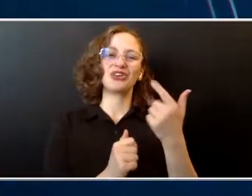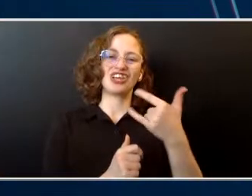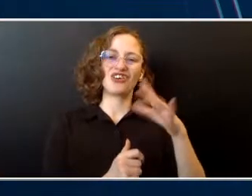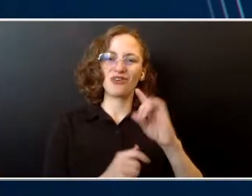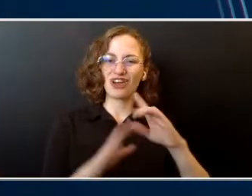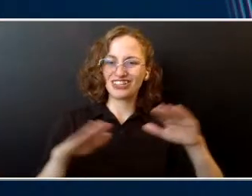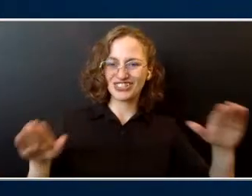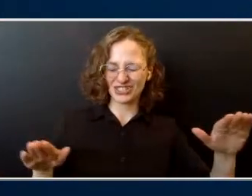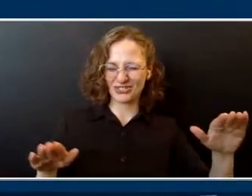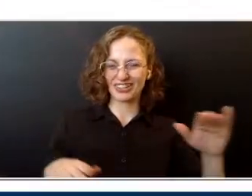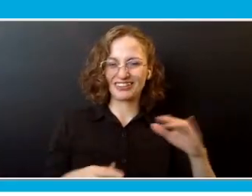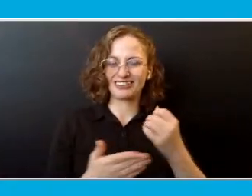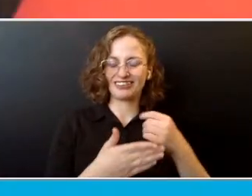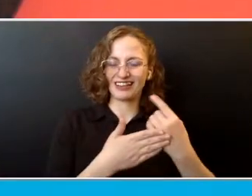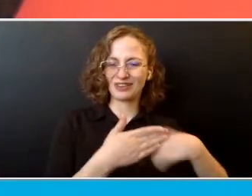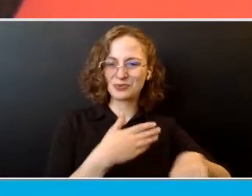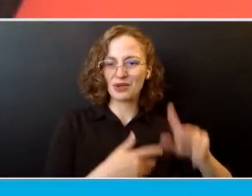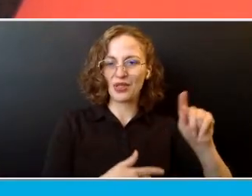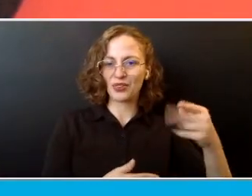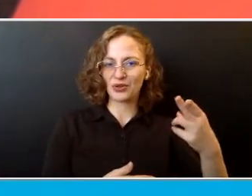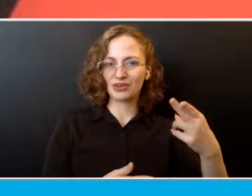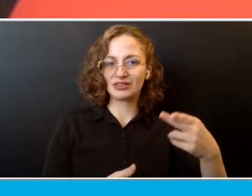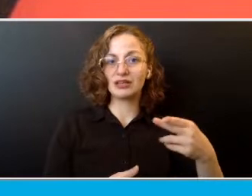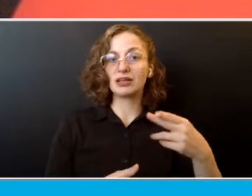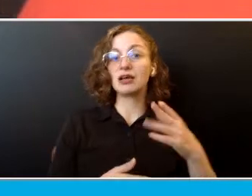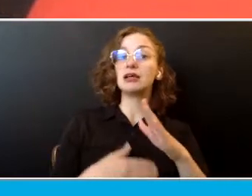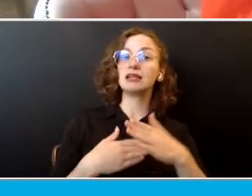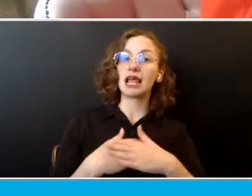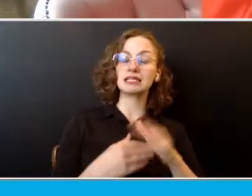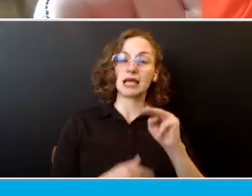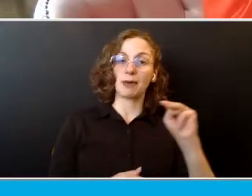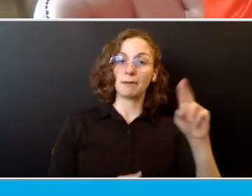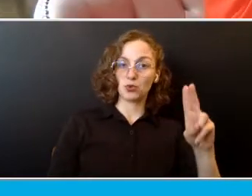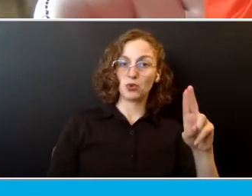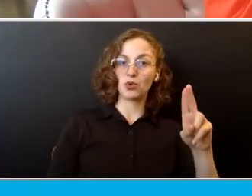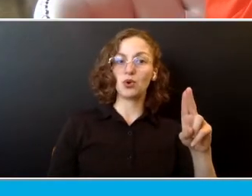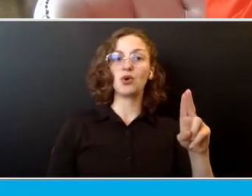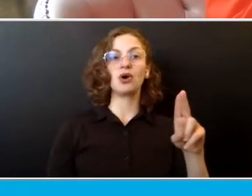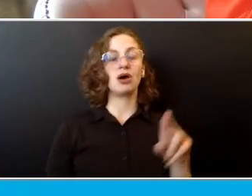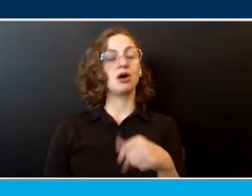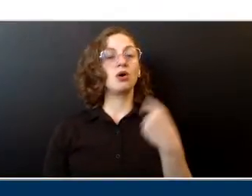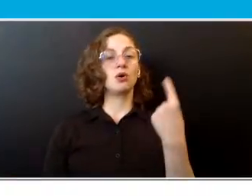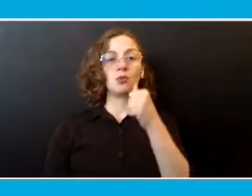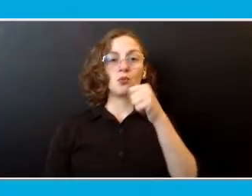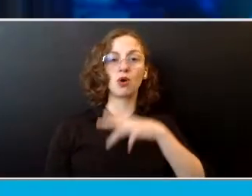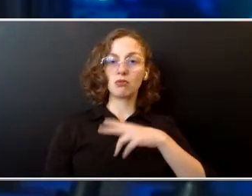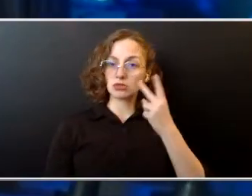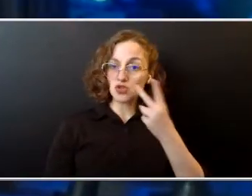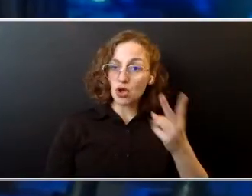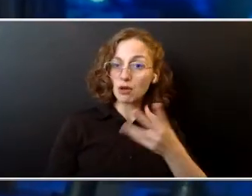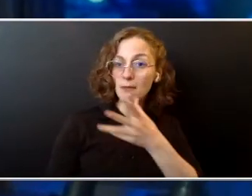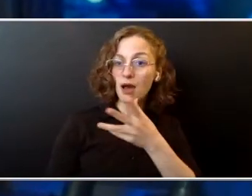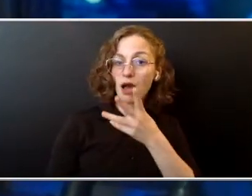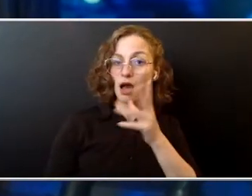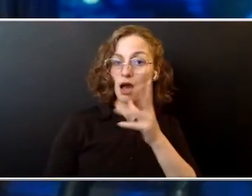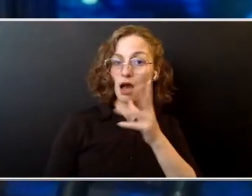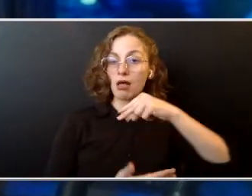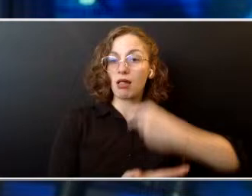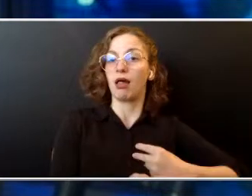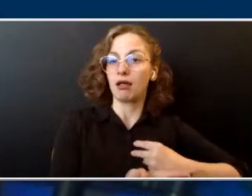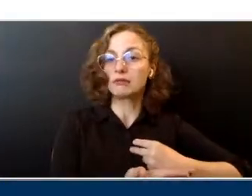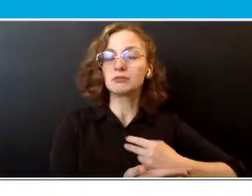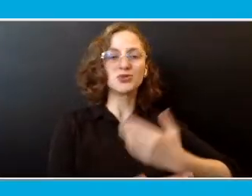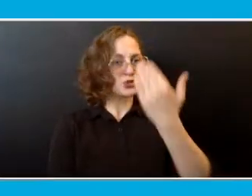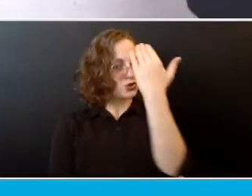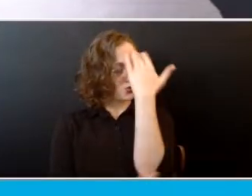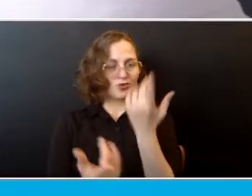on the Morning Medical Update, Kristen Halpin watched her mom collapse, and she knew what to do. I'm Alexis Del Cid on the next Morning